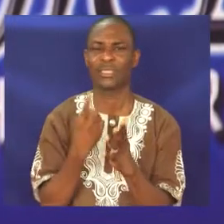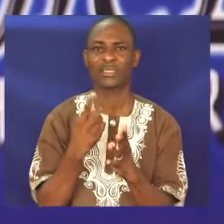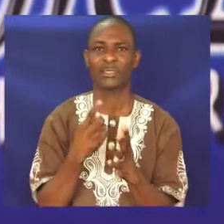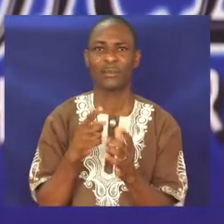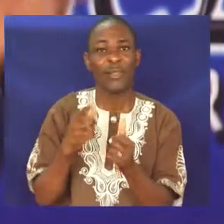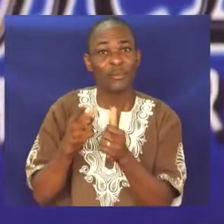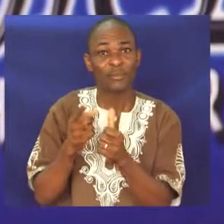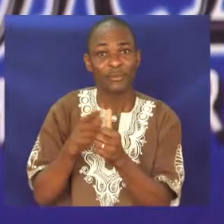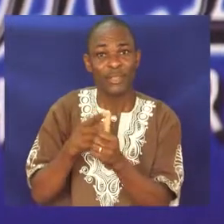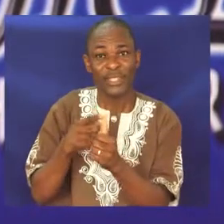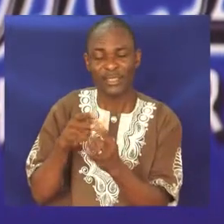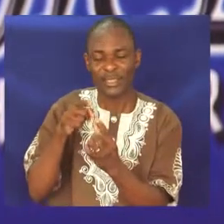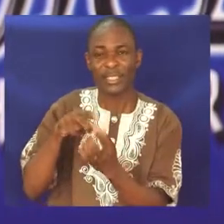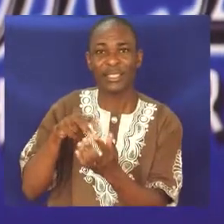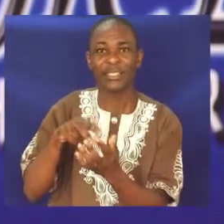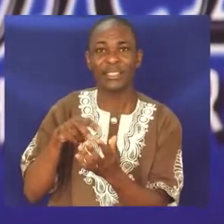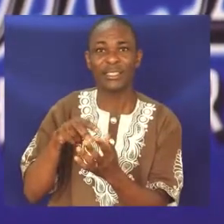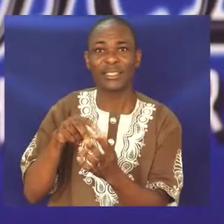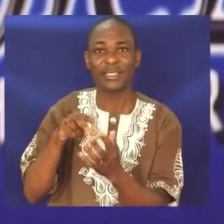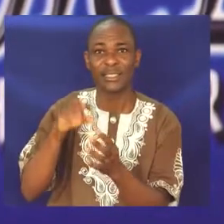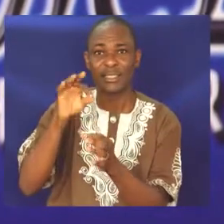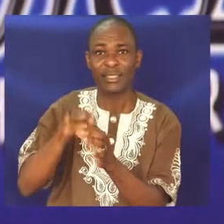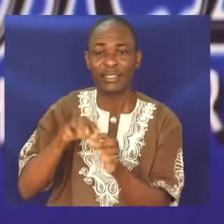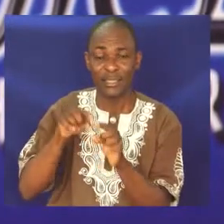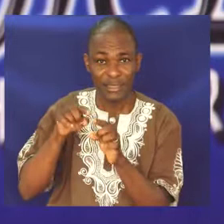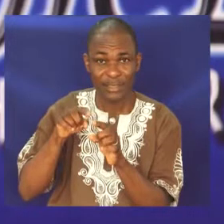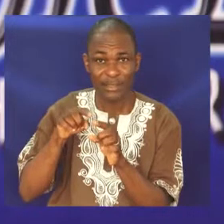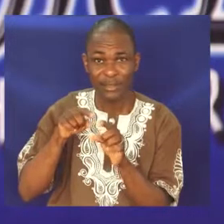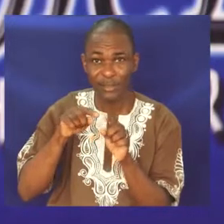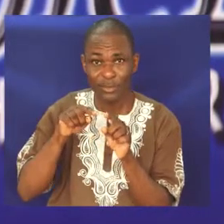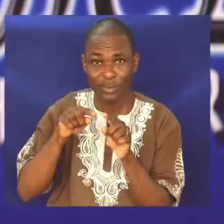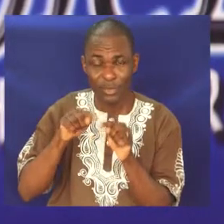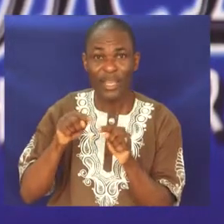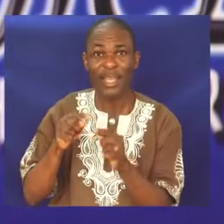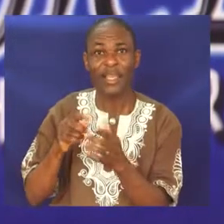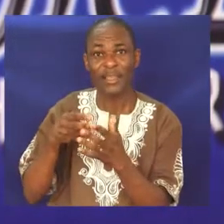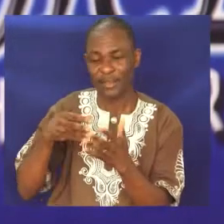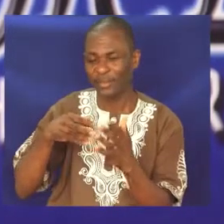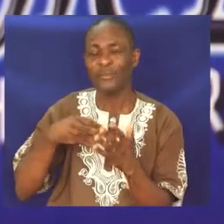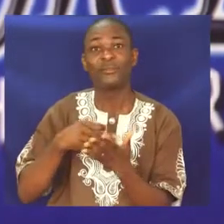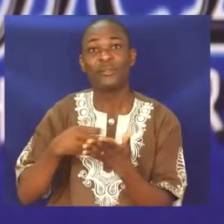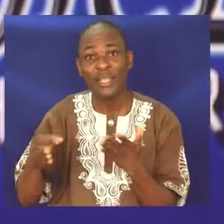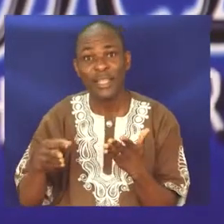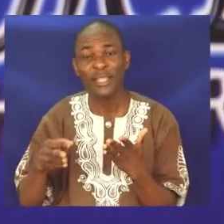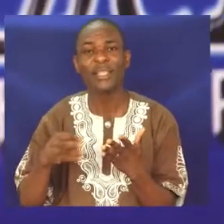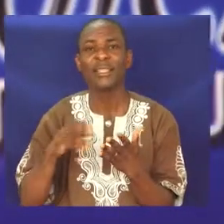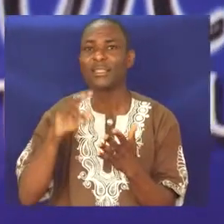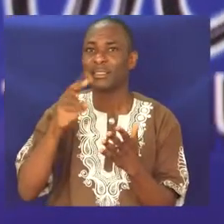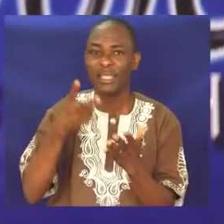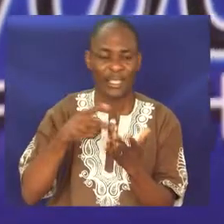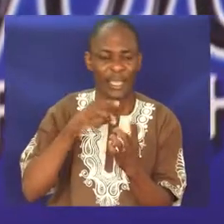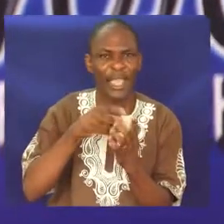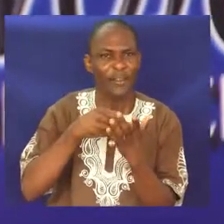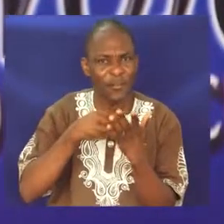wagina mienu anyeye ne mprensa so ana ene onyankopon ahye na nimonyam no ade